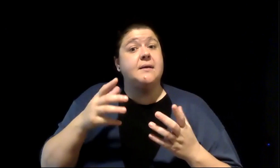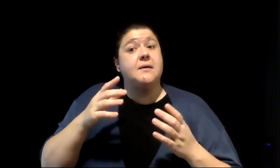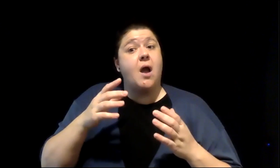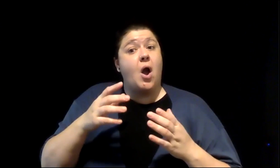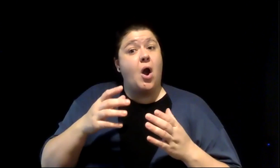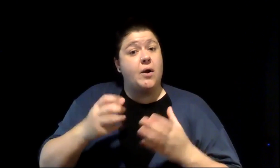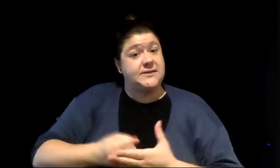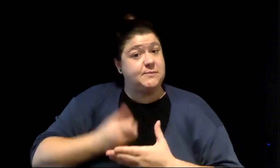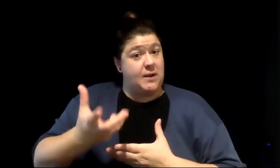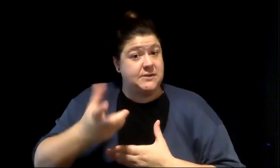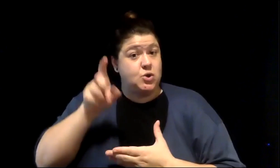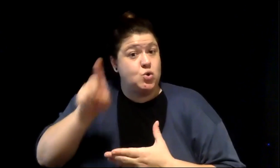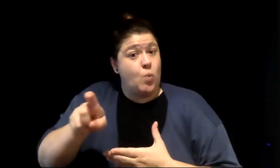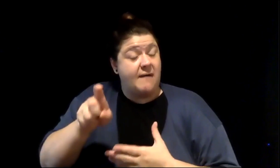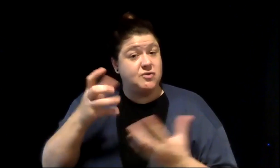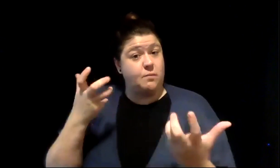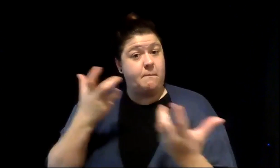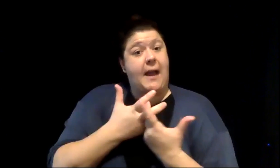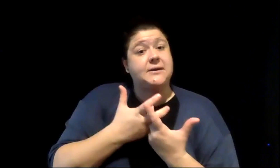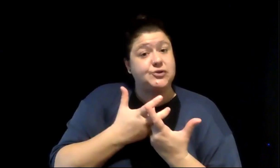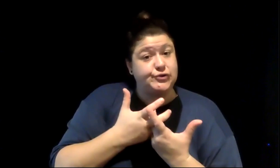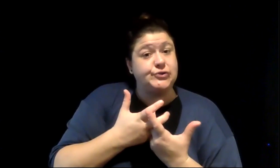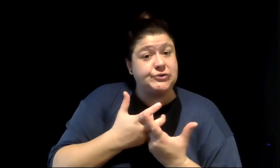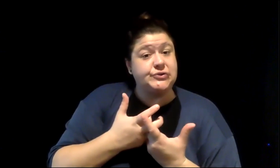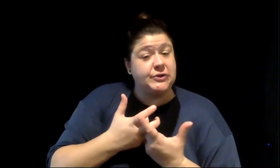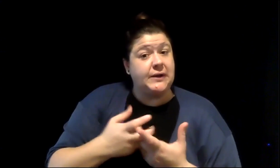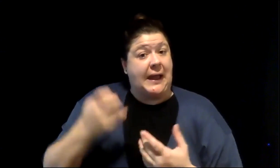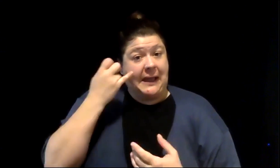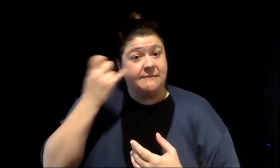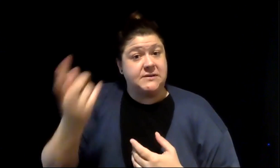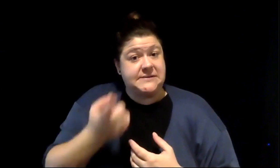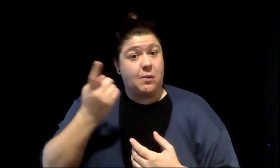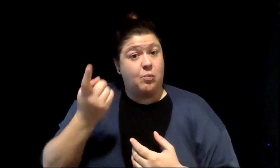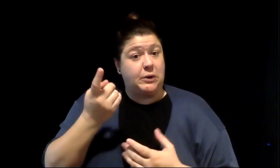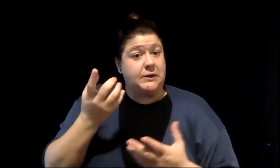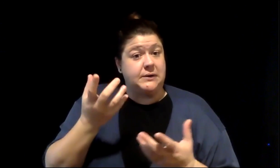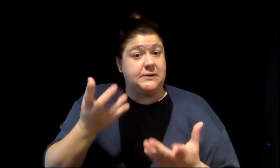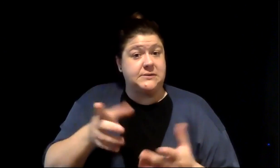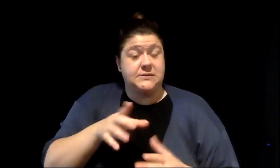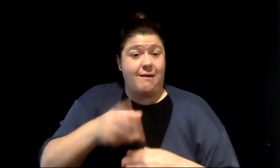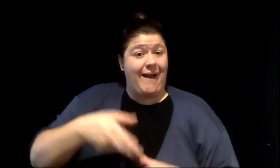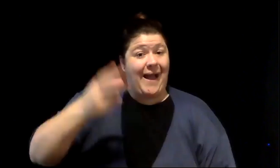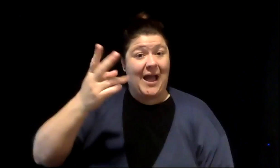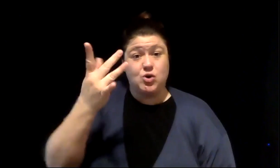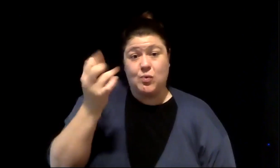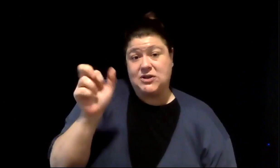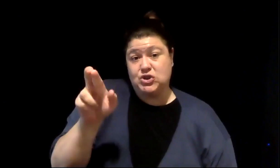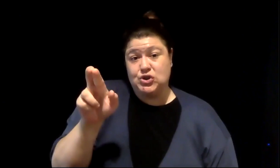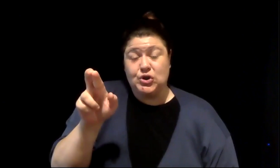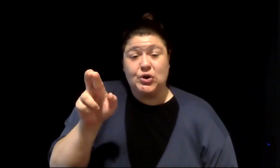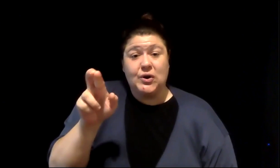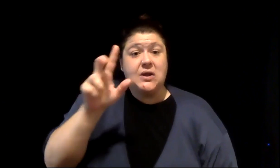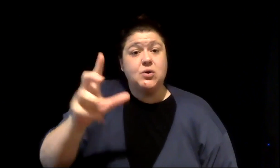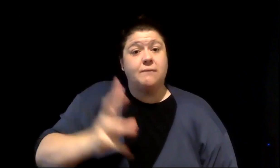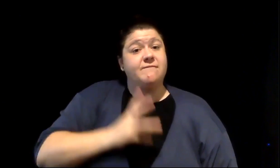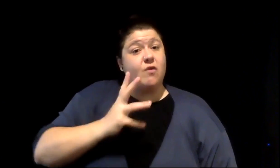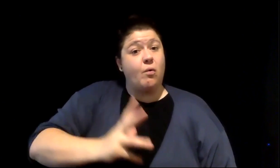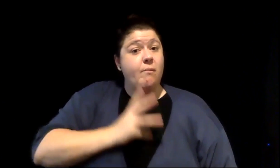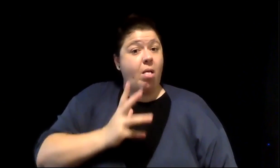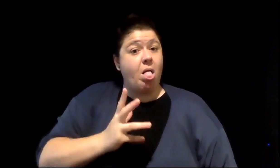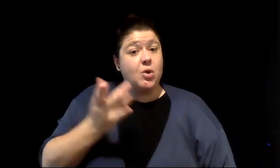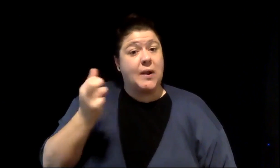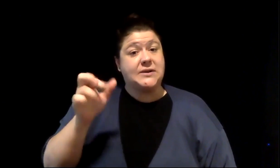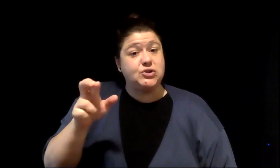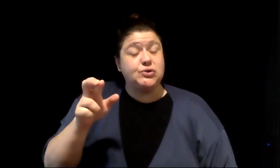if it's someone who is speaking in a very high register, then you must maintain that